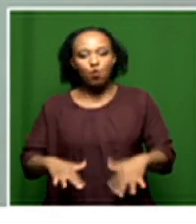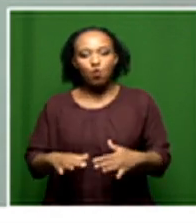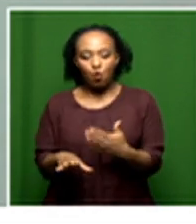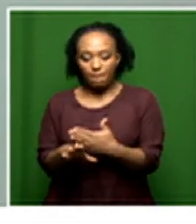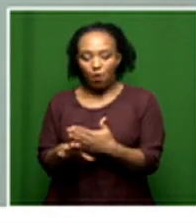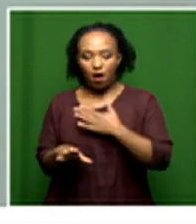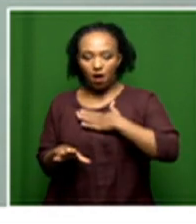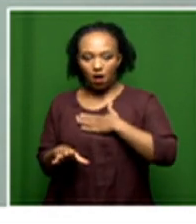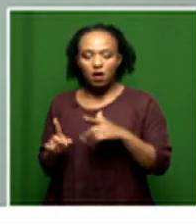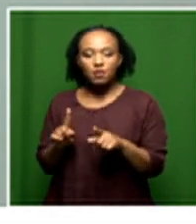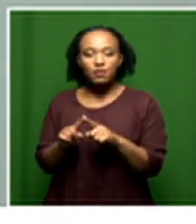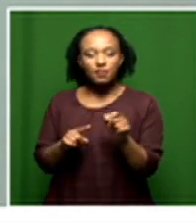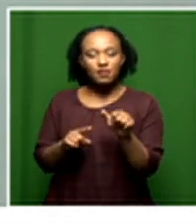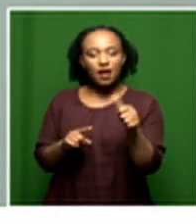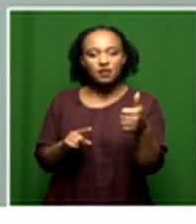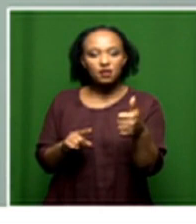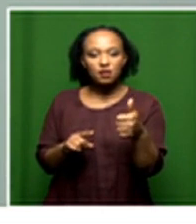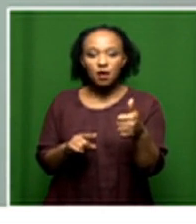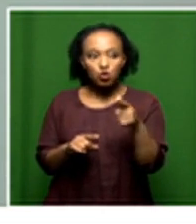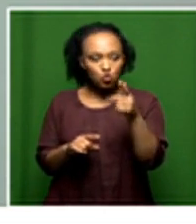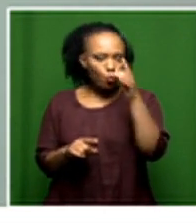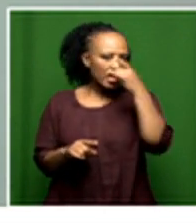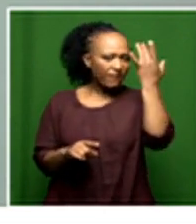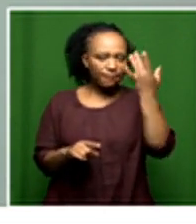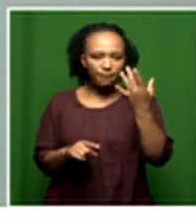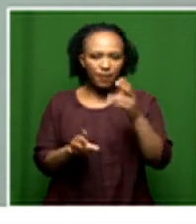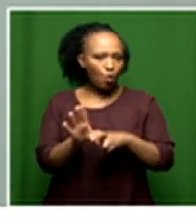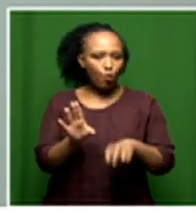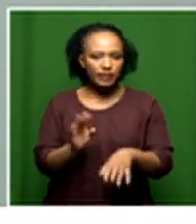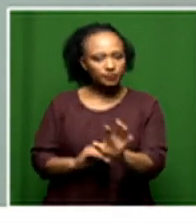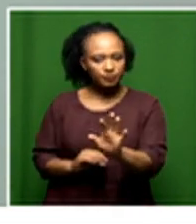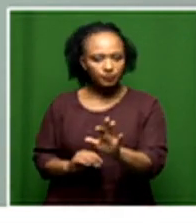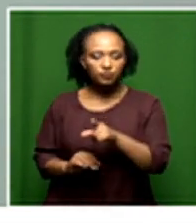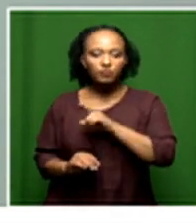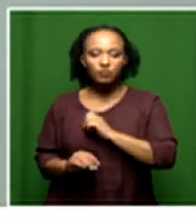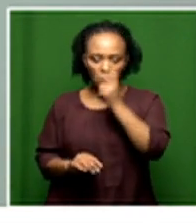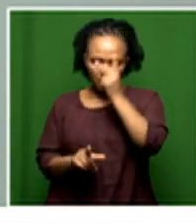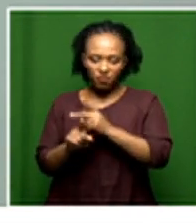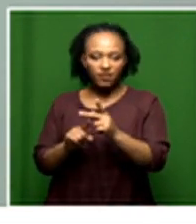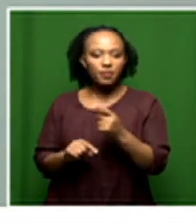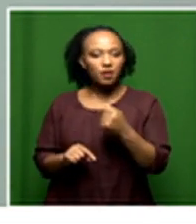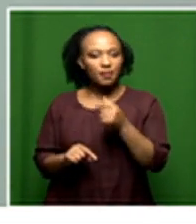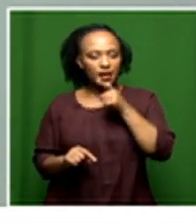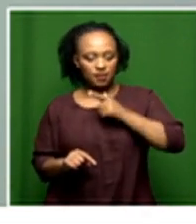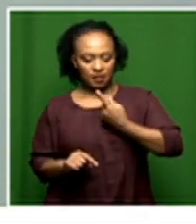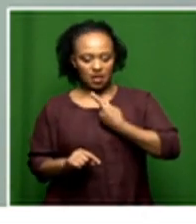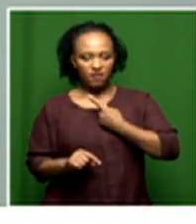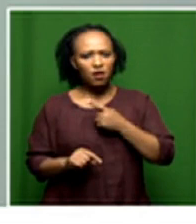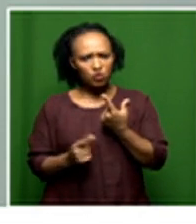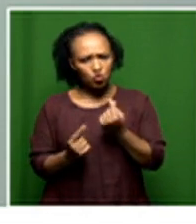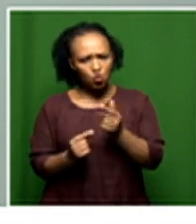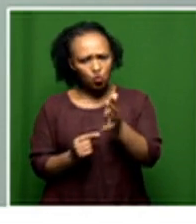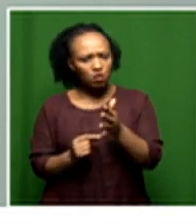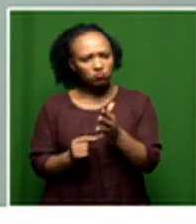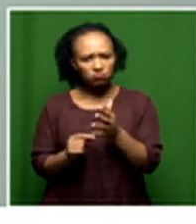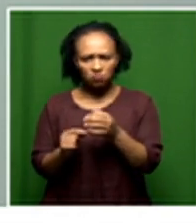world. The other thing is don't quit. I'm a professional at telling myself, well, I'm going to do this great